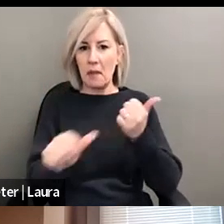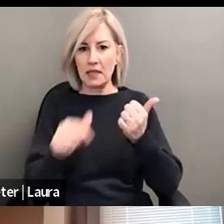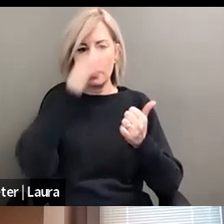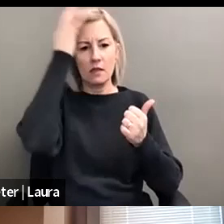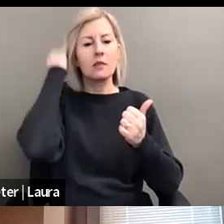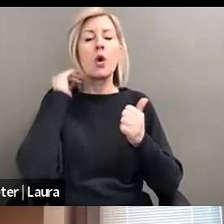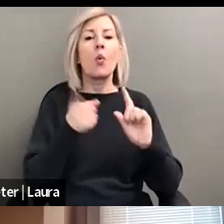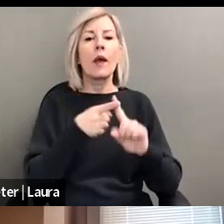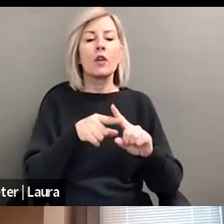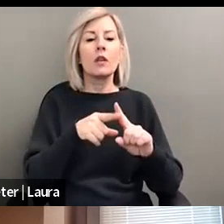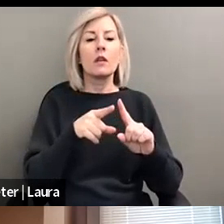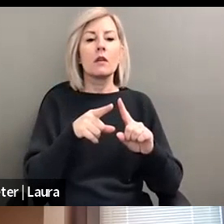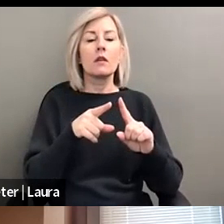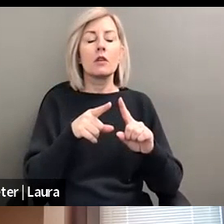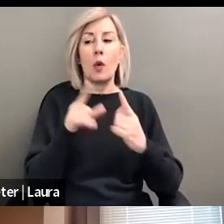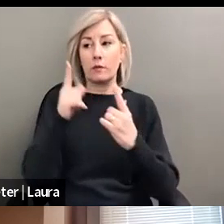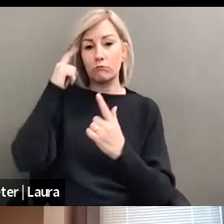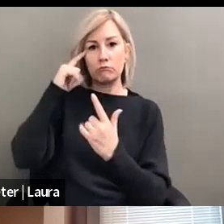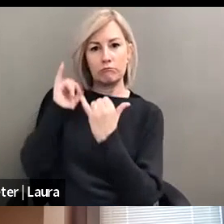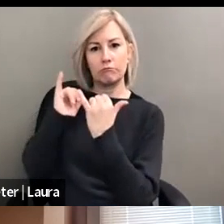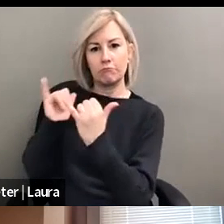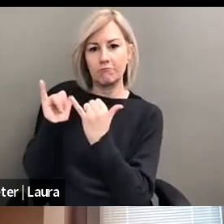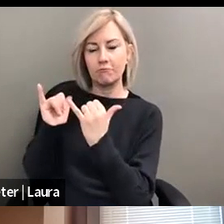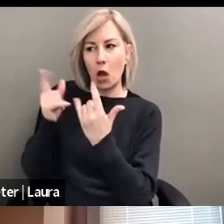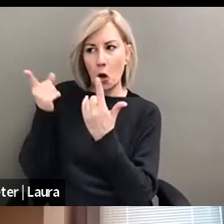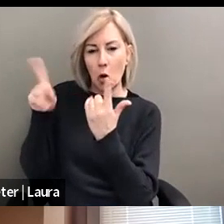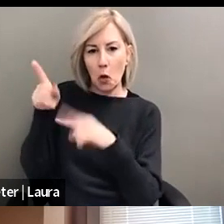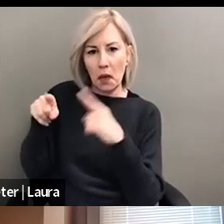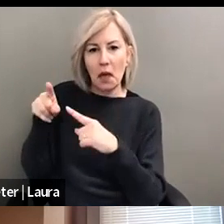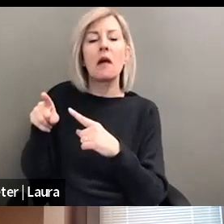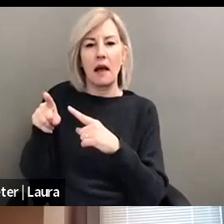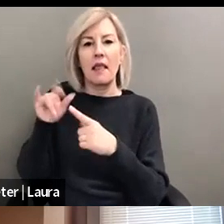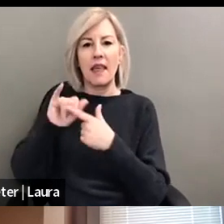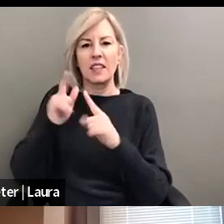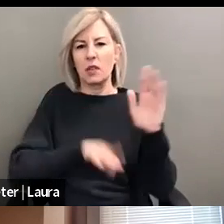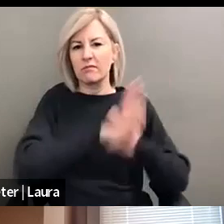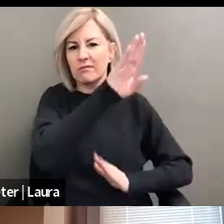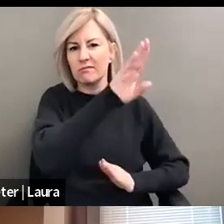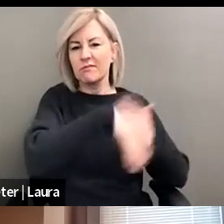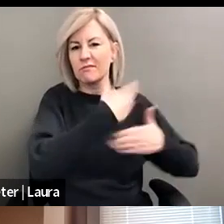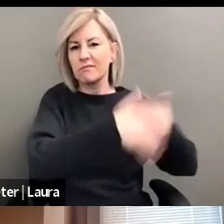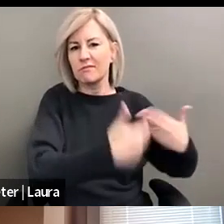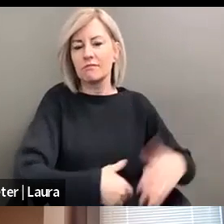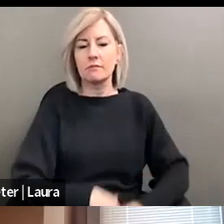when you're like-minded and you find the things that you agree on, that's when you accelerate.